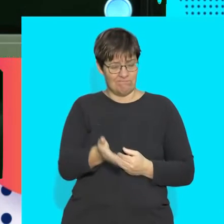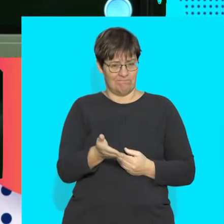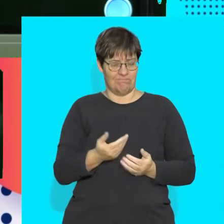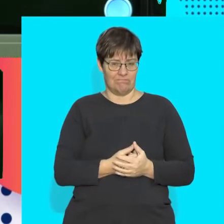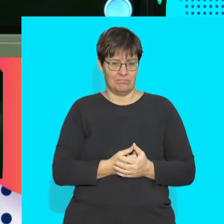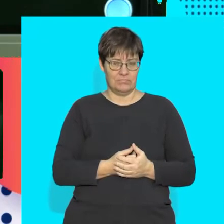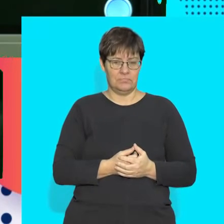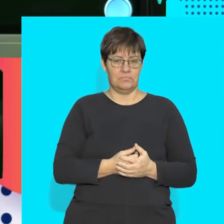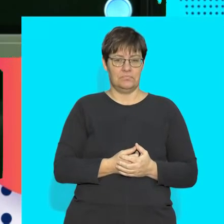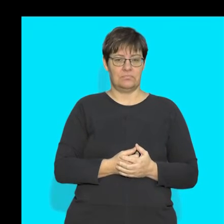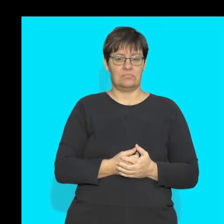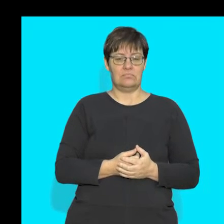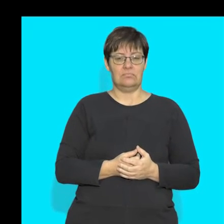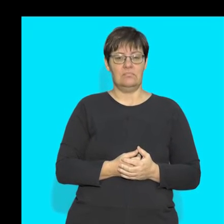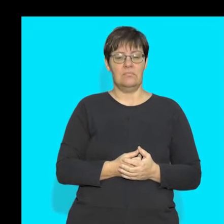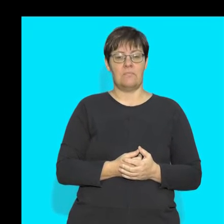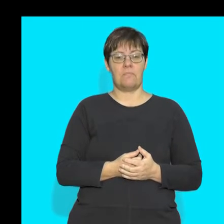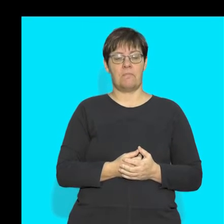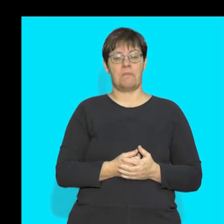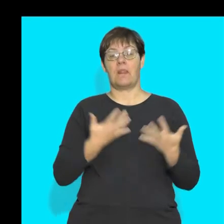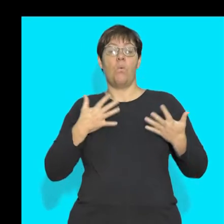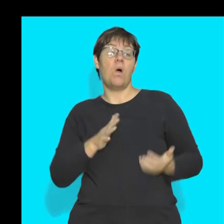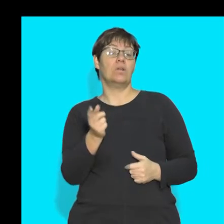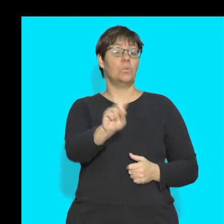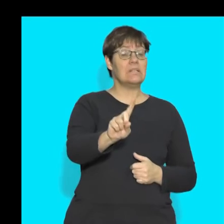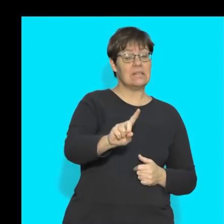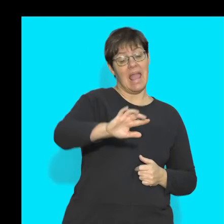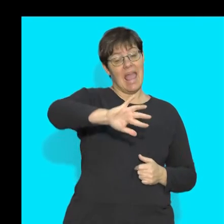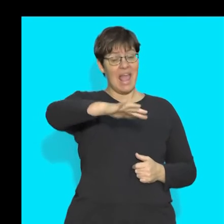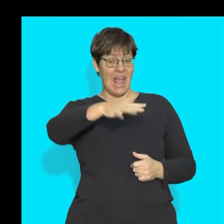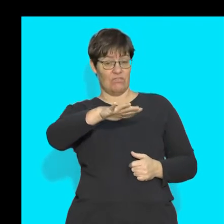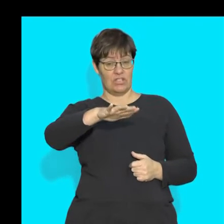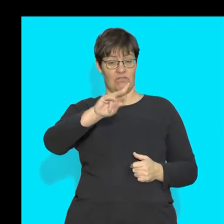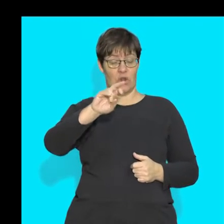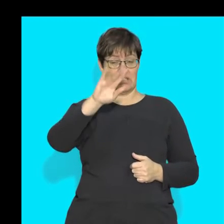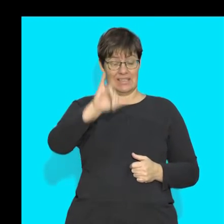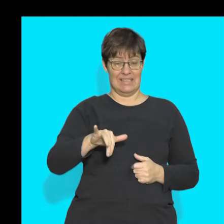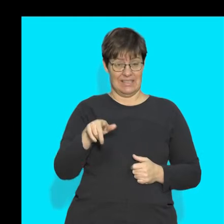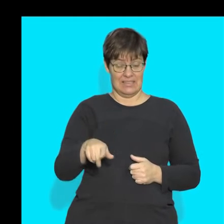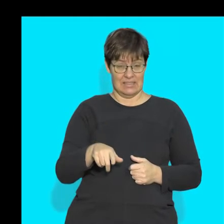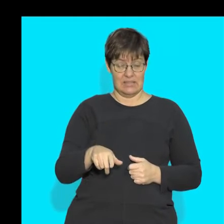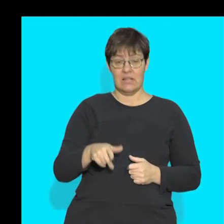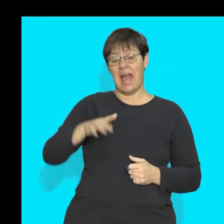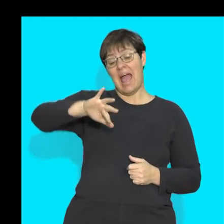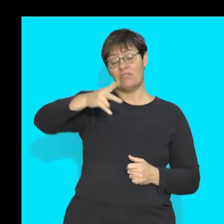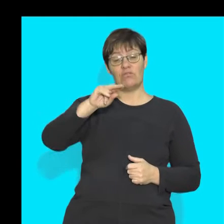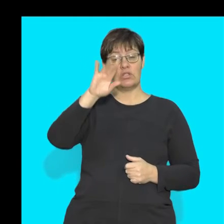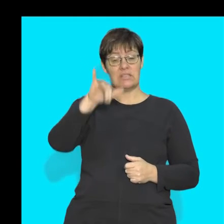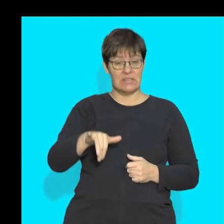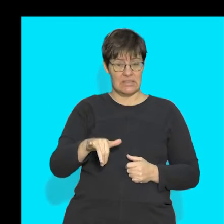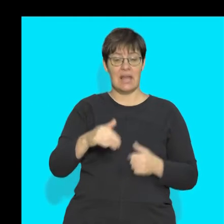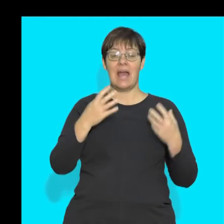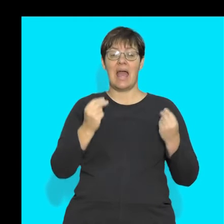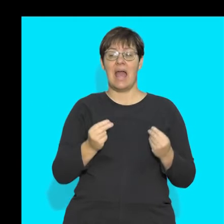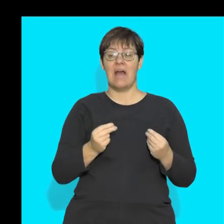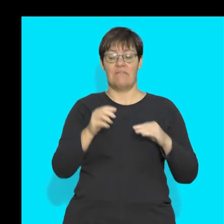done for you. So we want average velocity. We need to remember that average velocity has